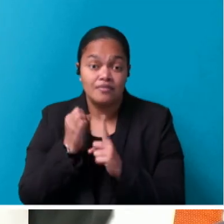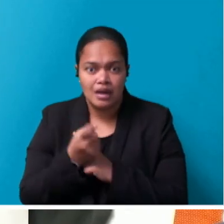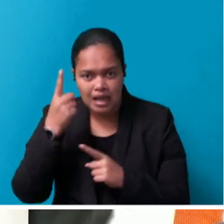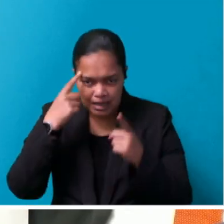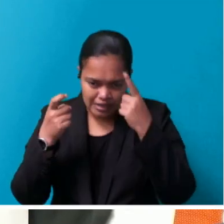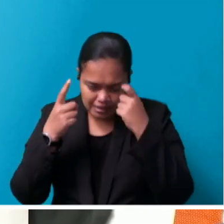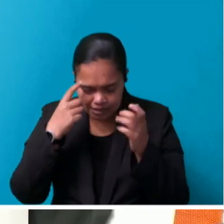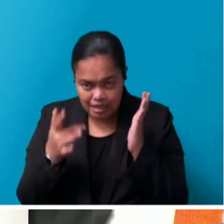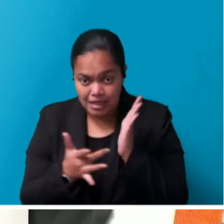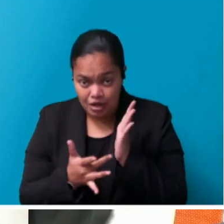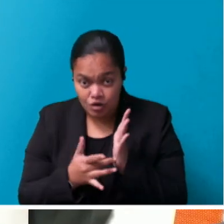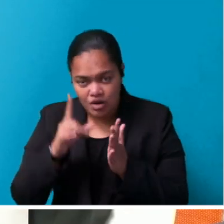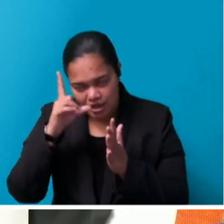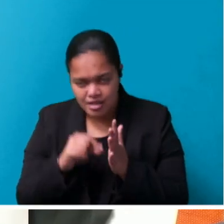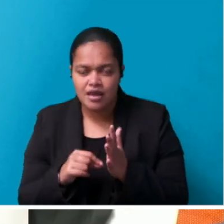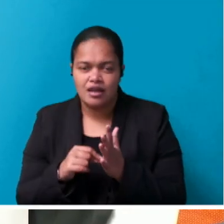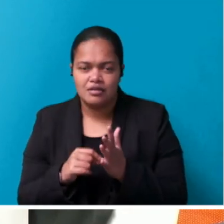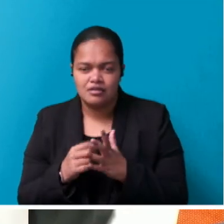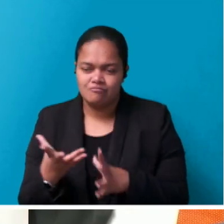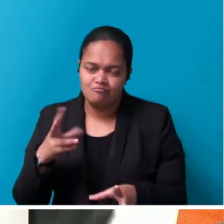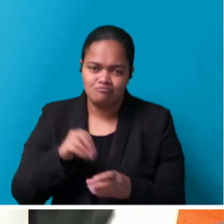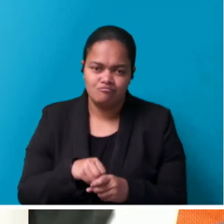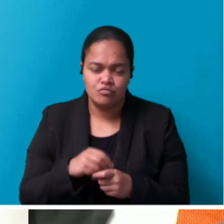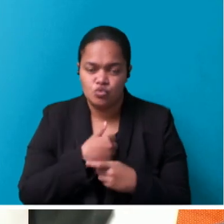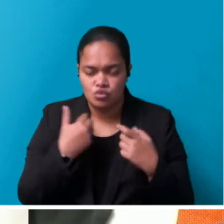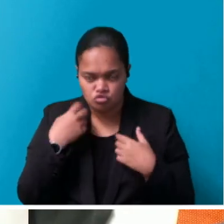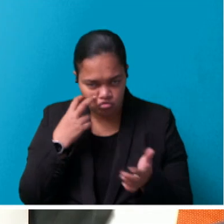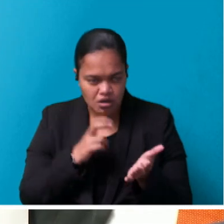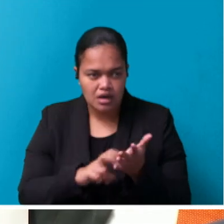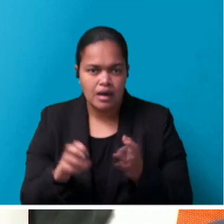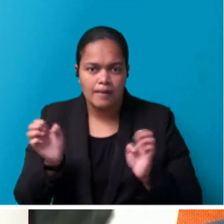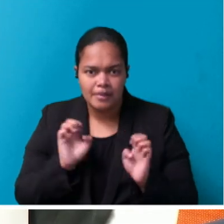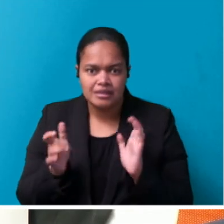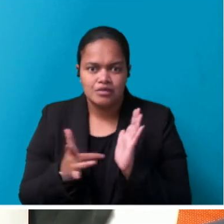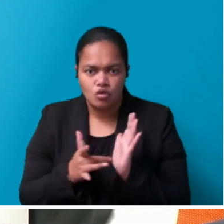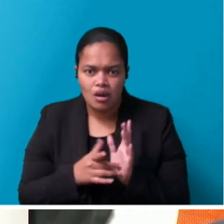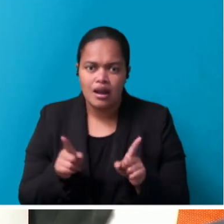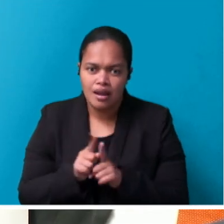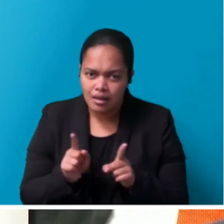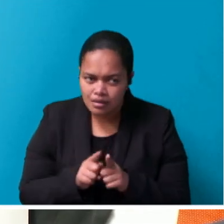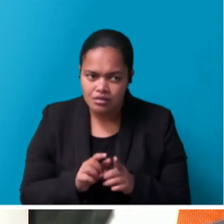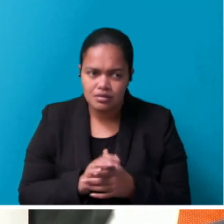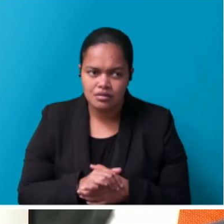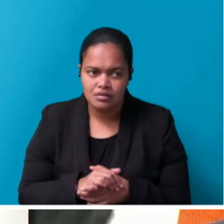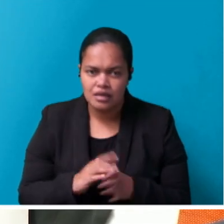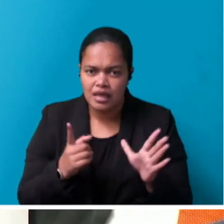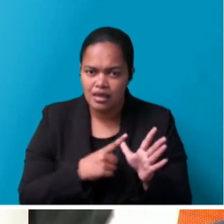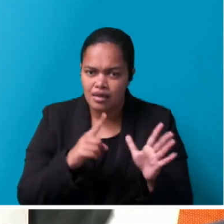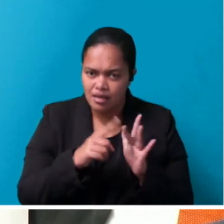and technologies can flourish. We recognize the role of emerging technologies such as artificial